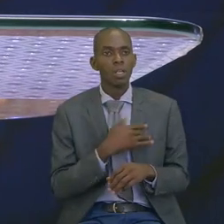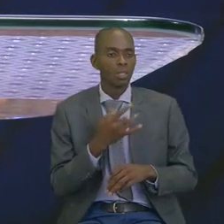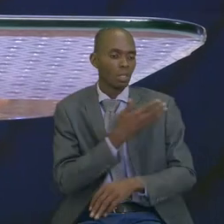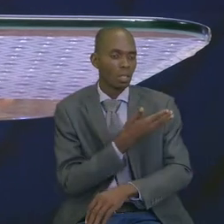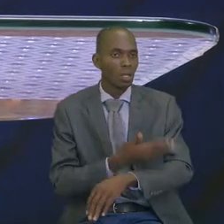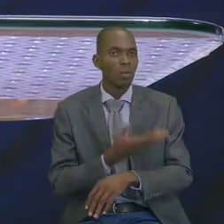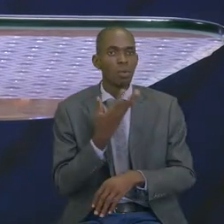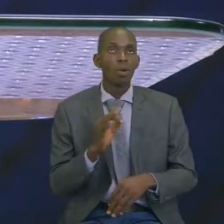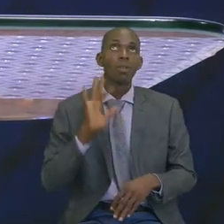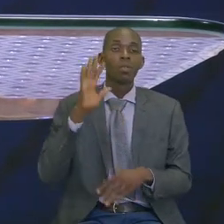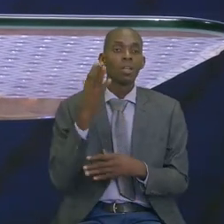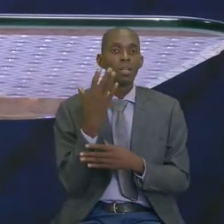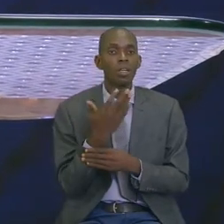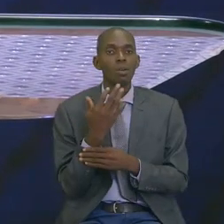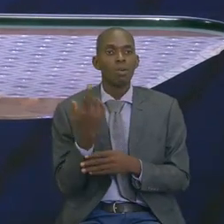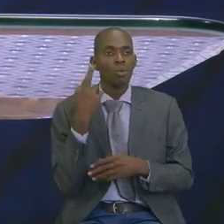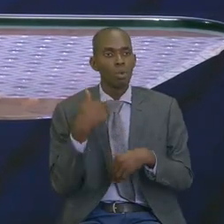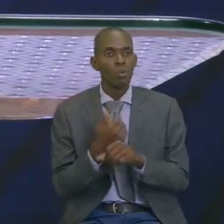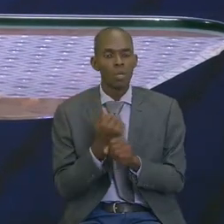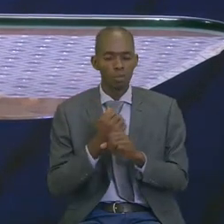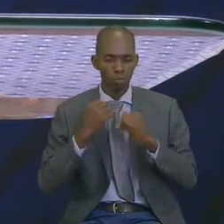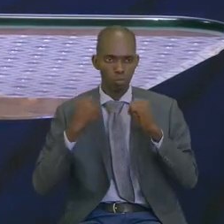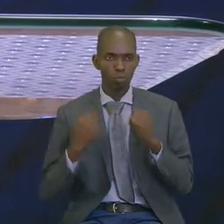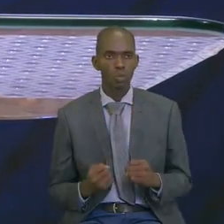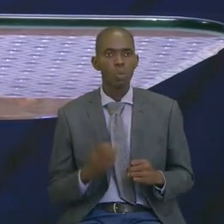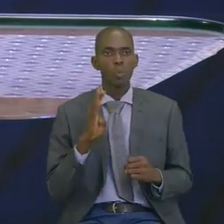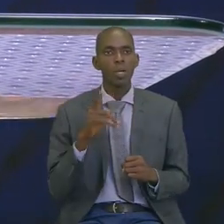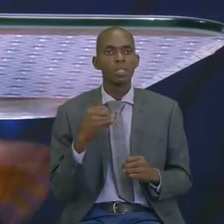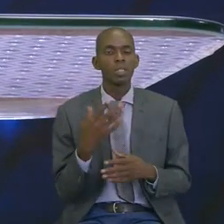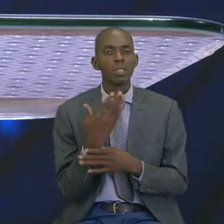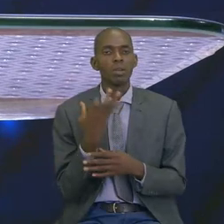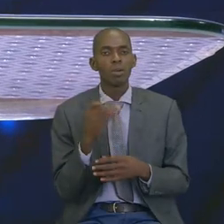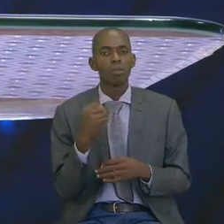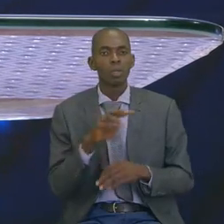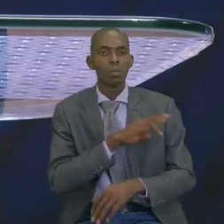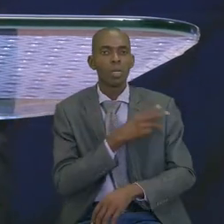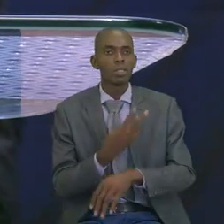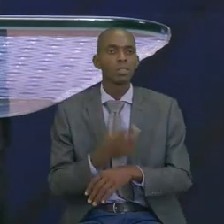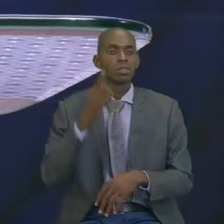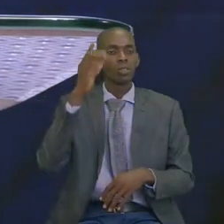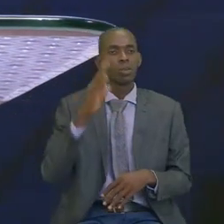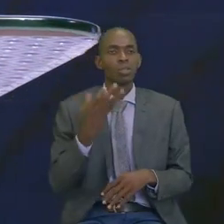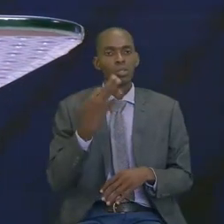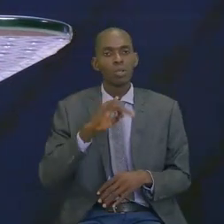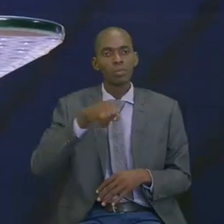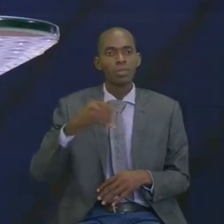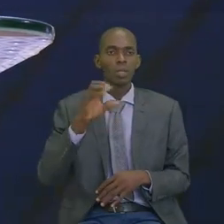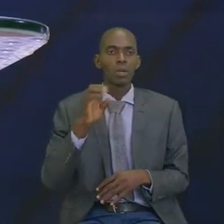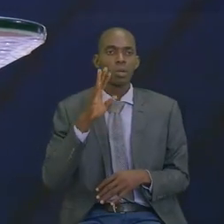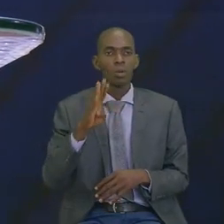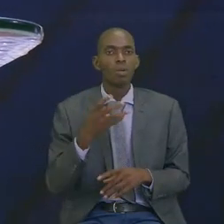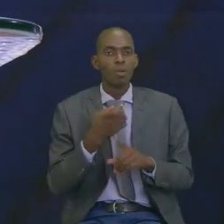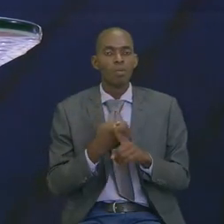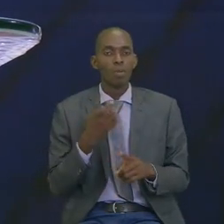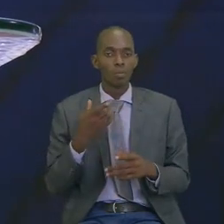arms of his hands were made strong by the hands of the mighty God of Jacob.